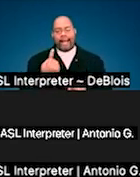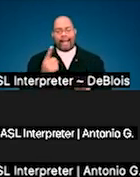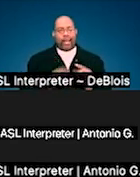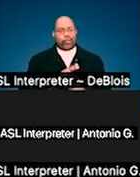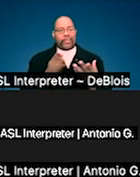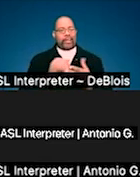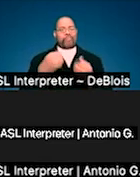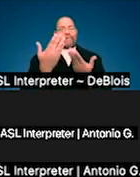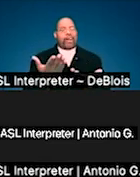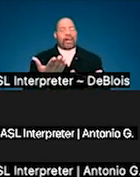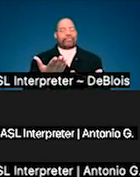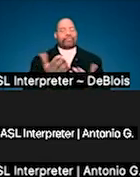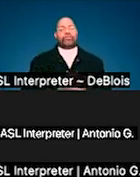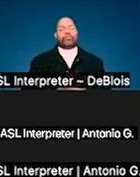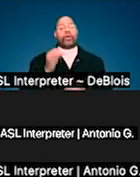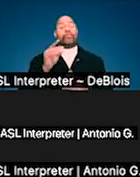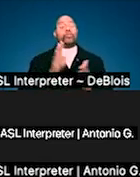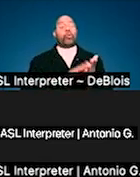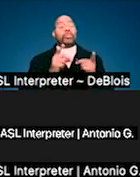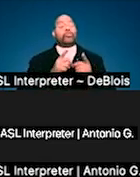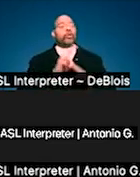they provide. So if the school district,